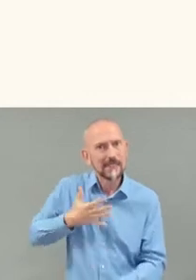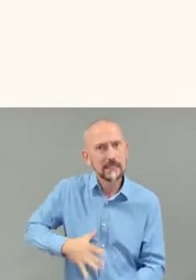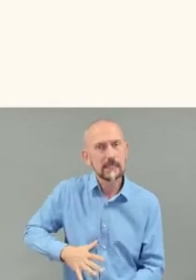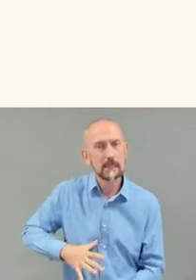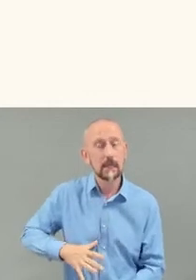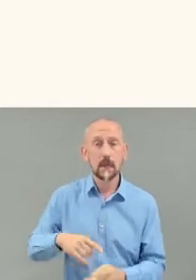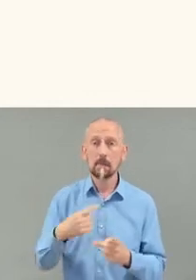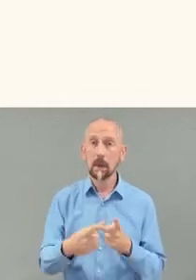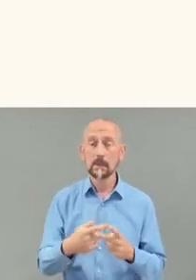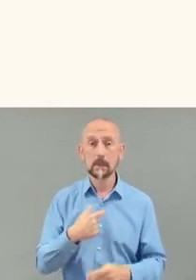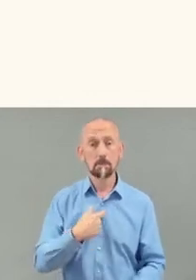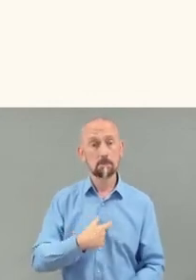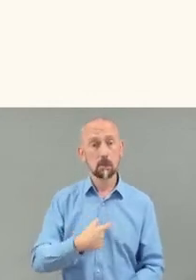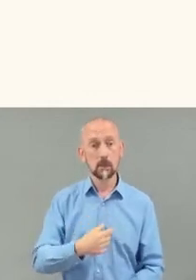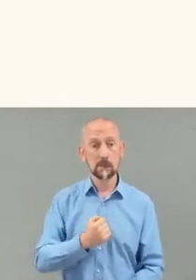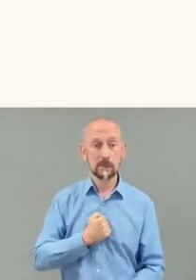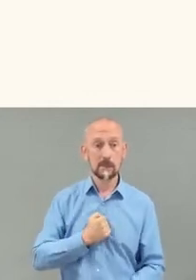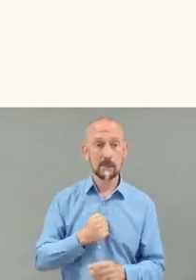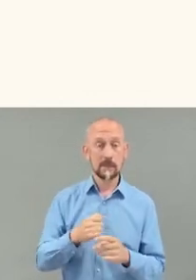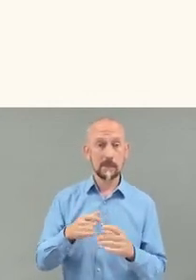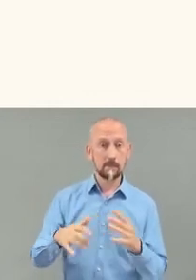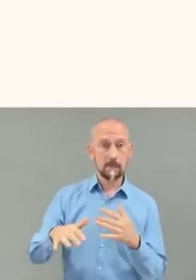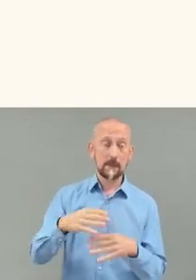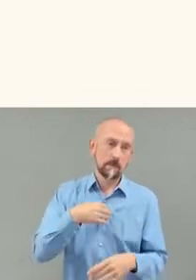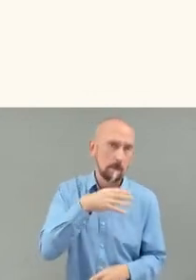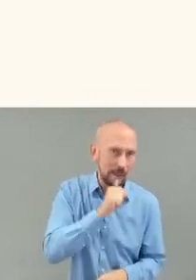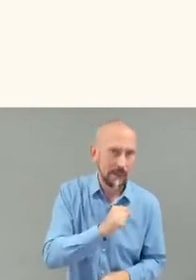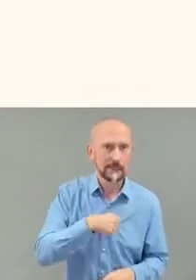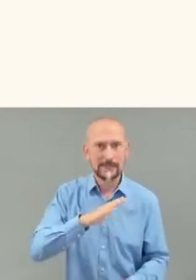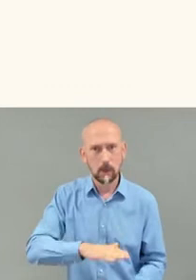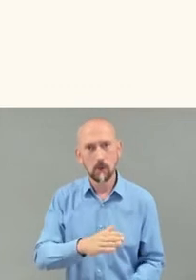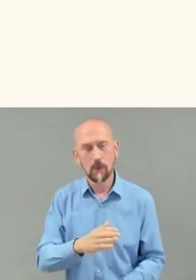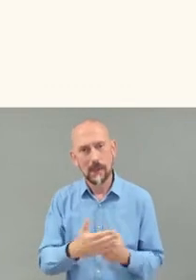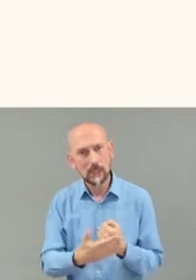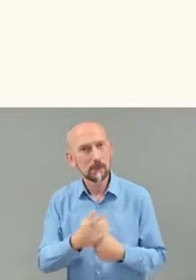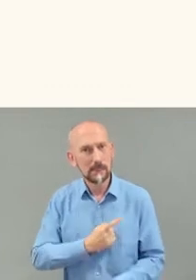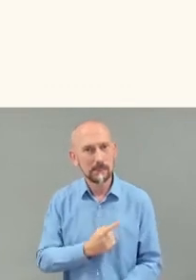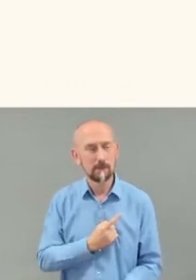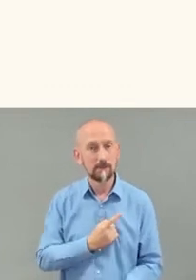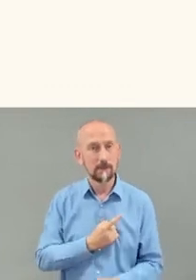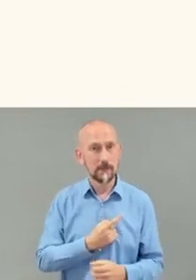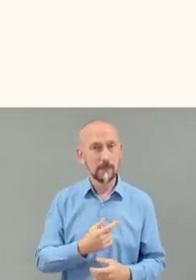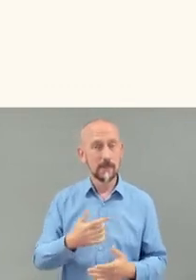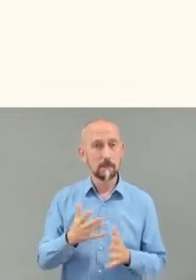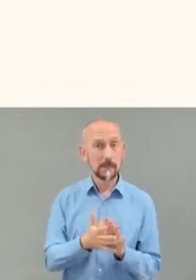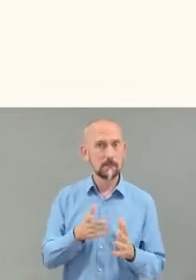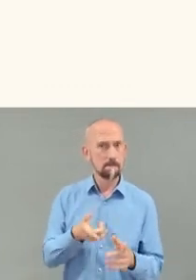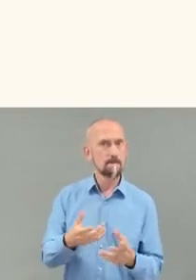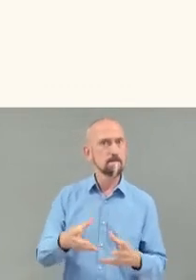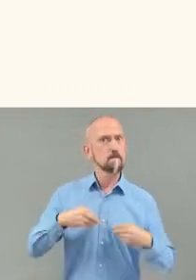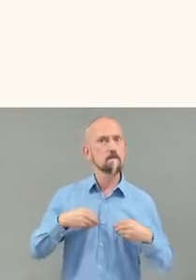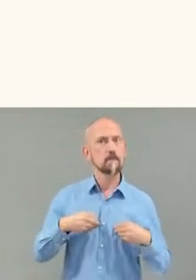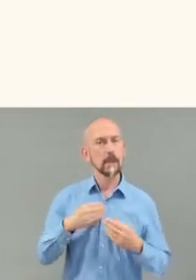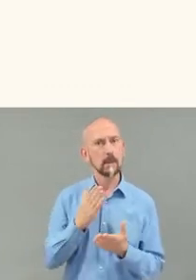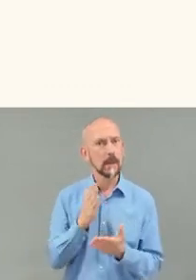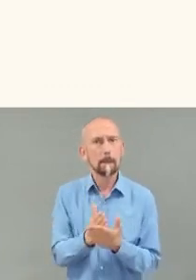to being from the population, being a man, being South Asian, and I feel like it's been really positive. And that